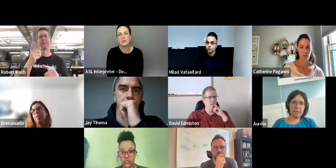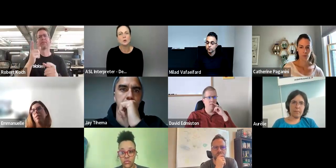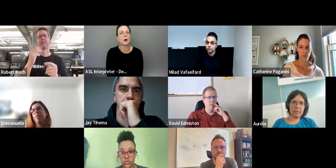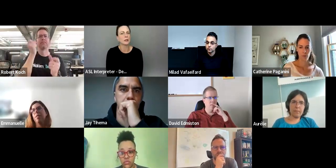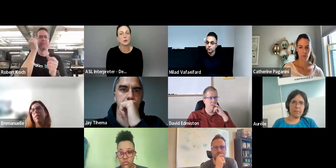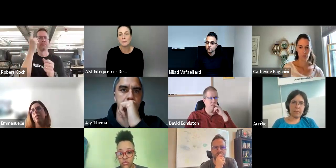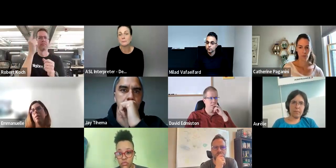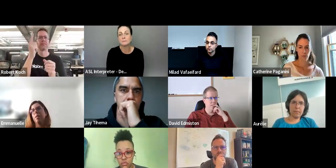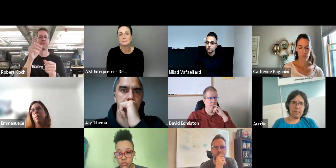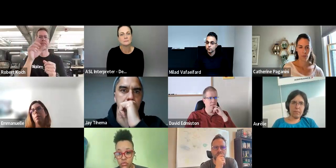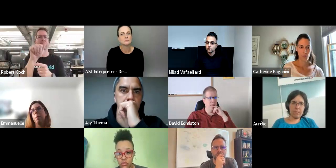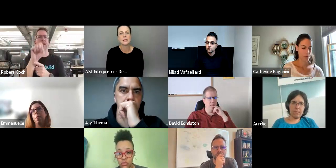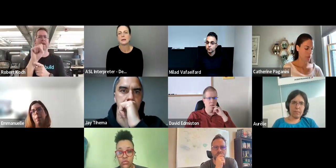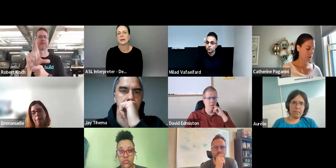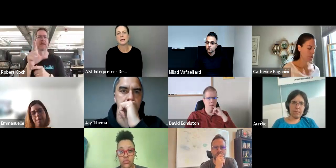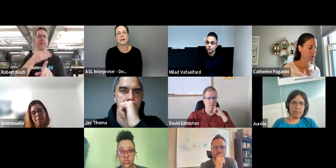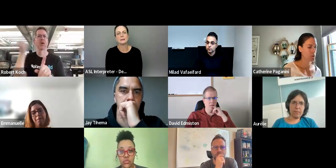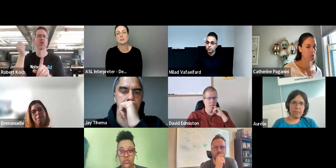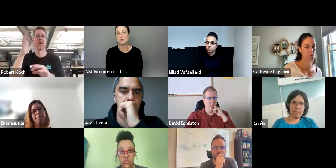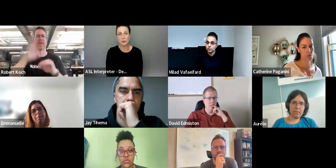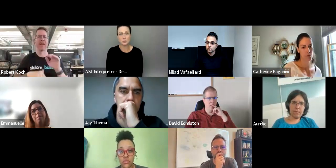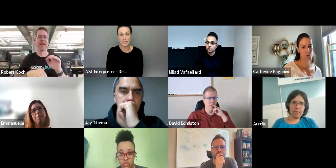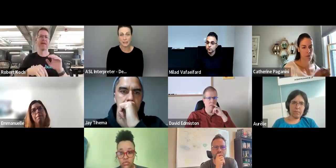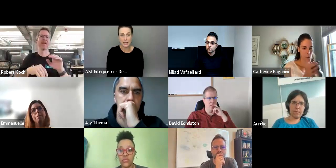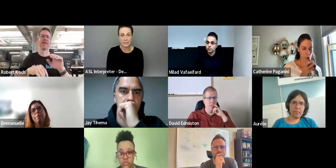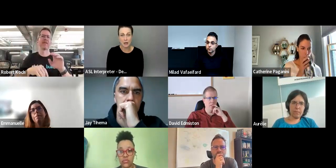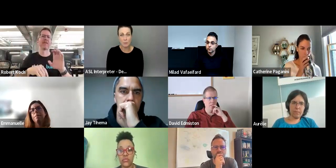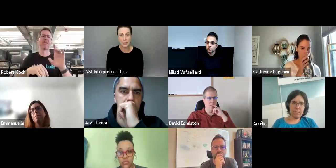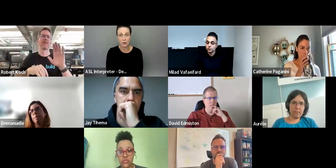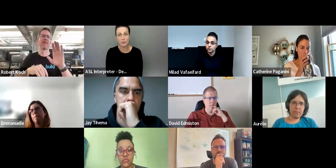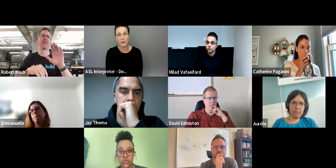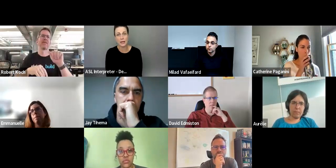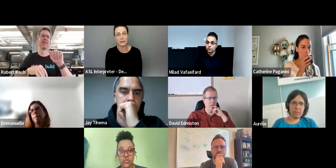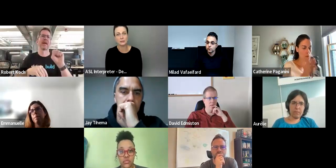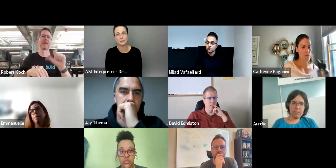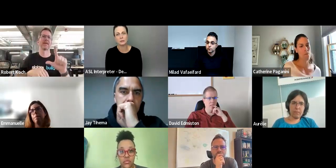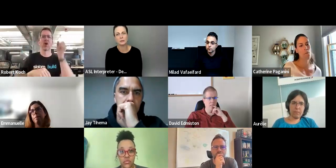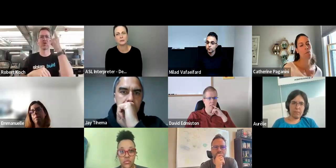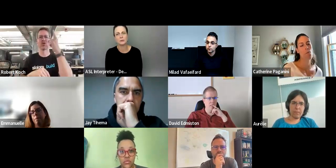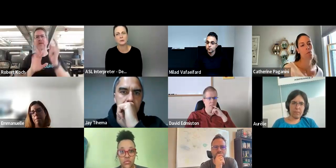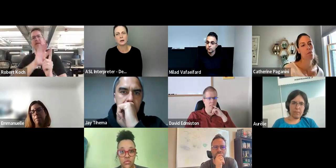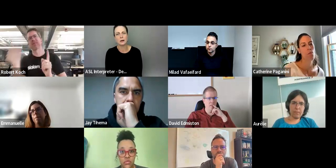like some of you are in Europe and you do understand ASL better than